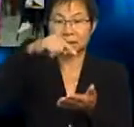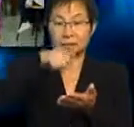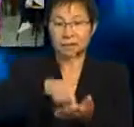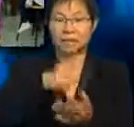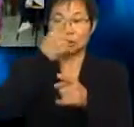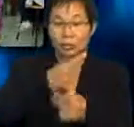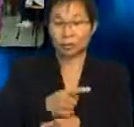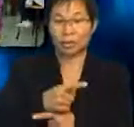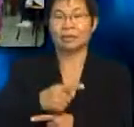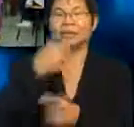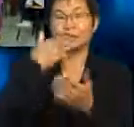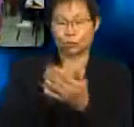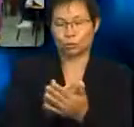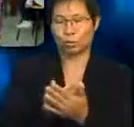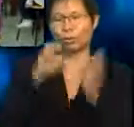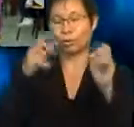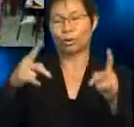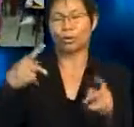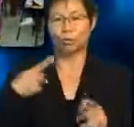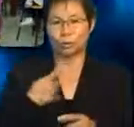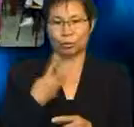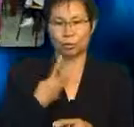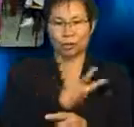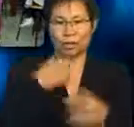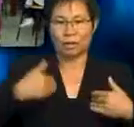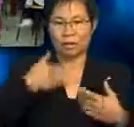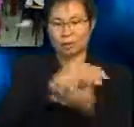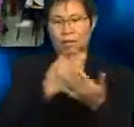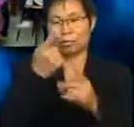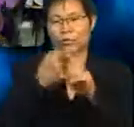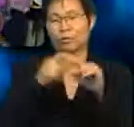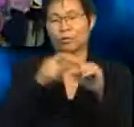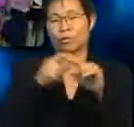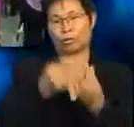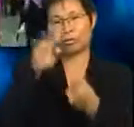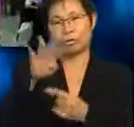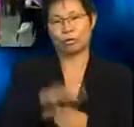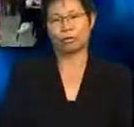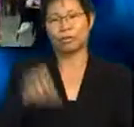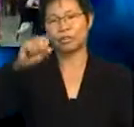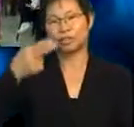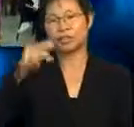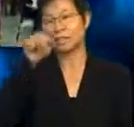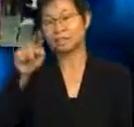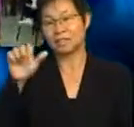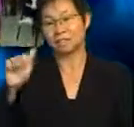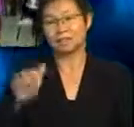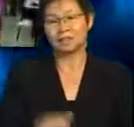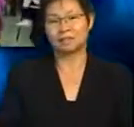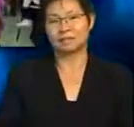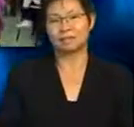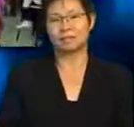Is this correct? Yes. Good. Okay, we have someone from group 4, Shazal.